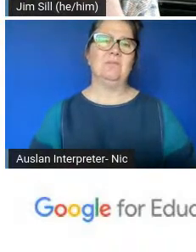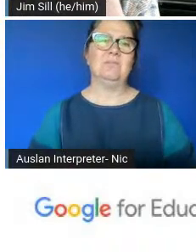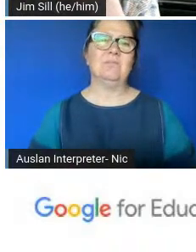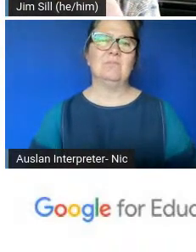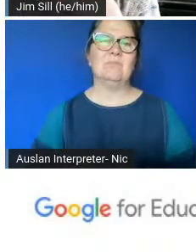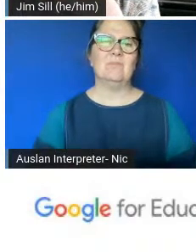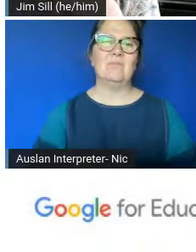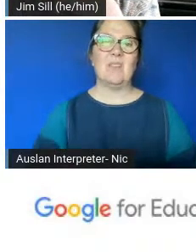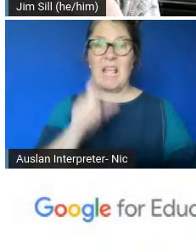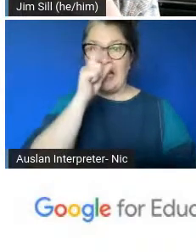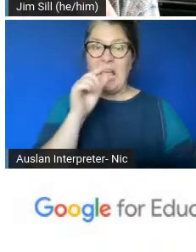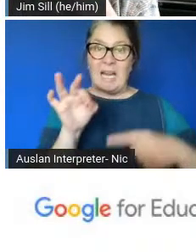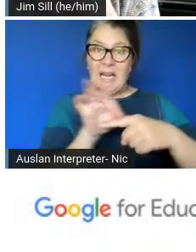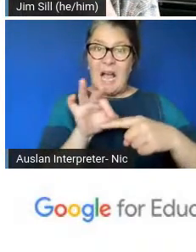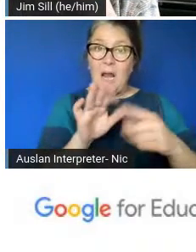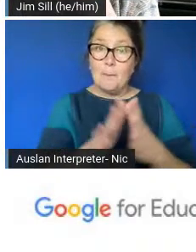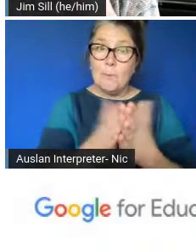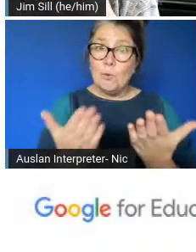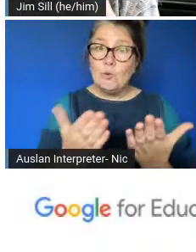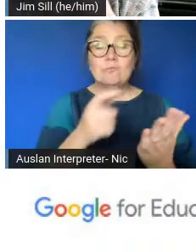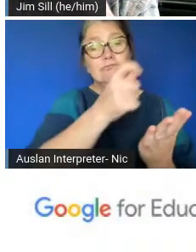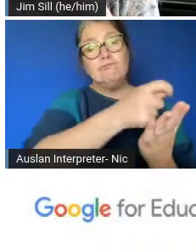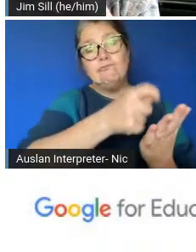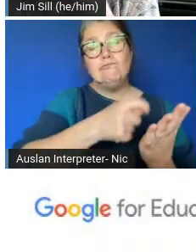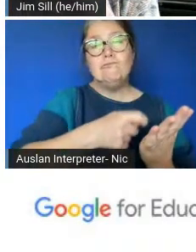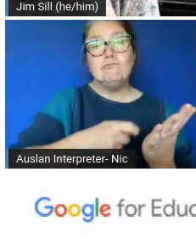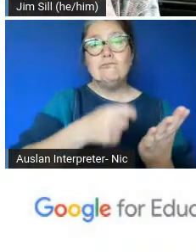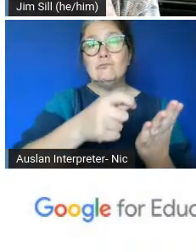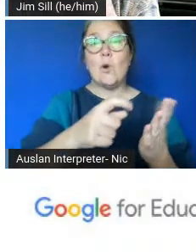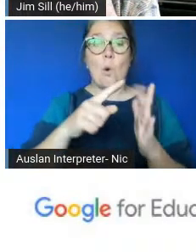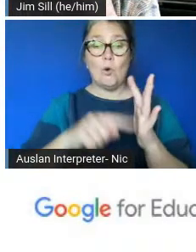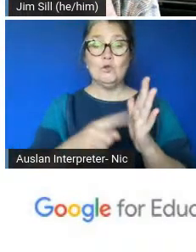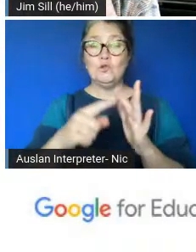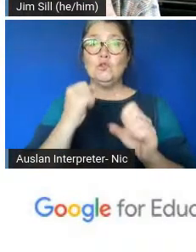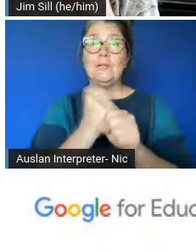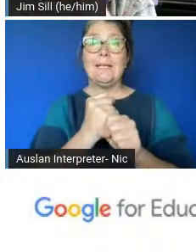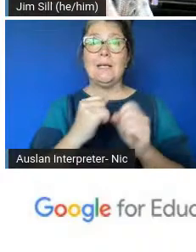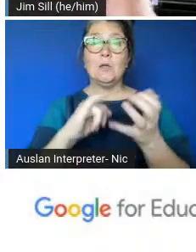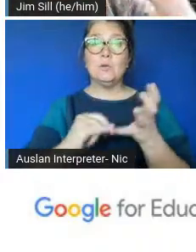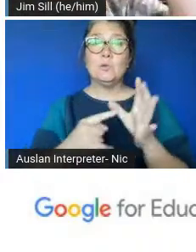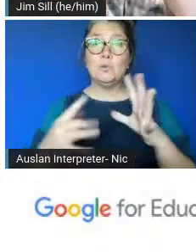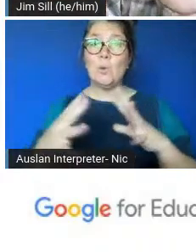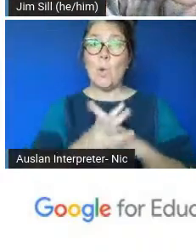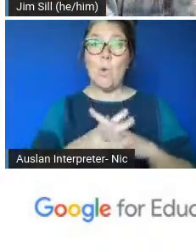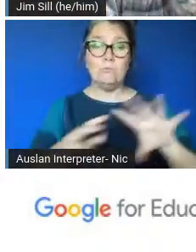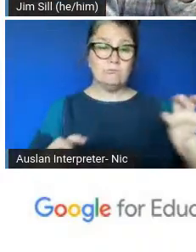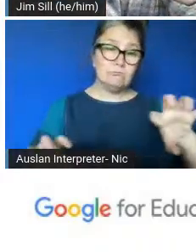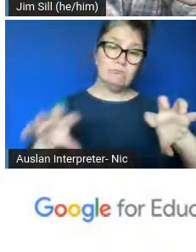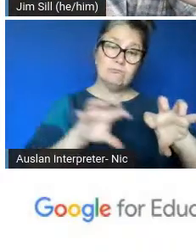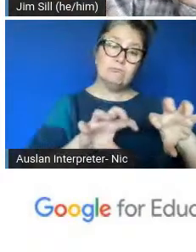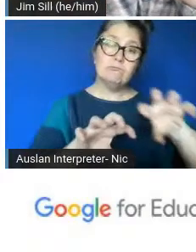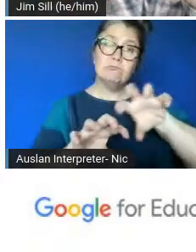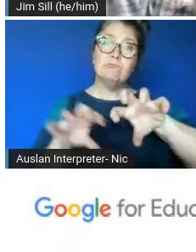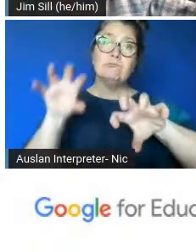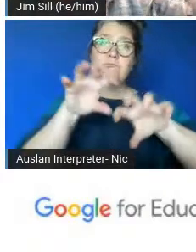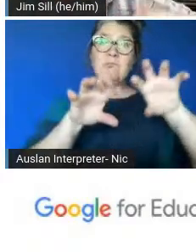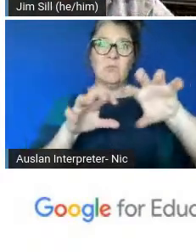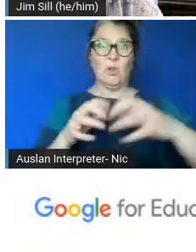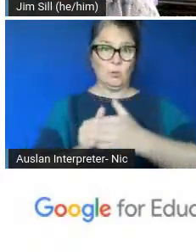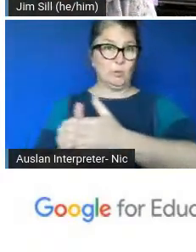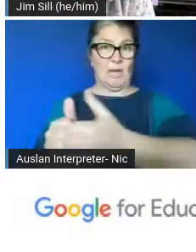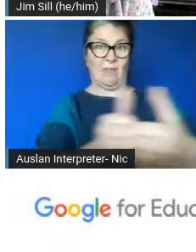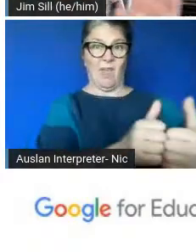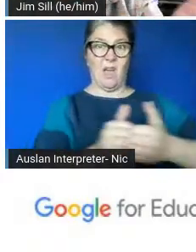books and also doing jigsaw puzzles together collaboratively, Jim. So we could do that. Chris, if you click those